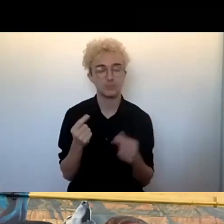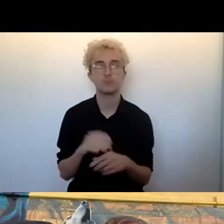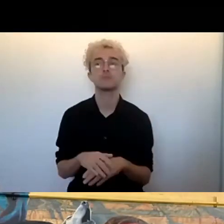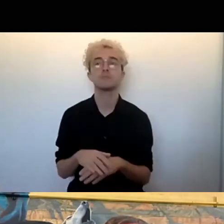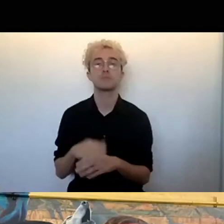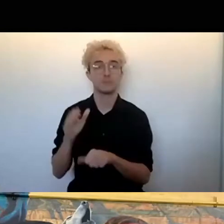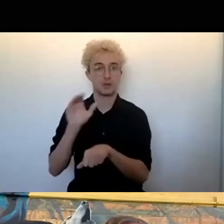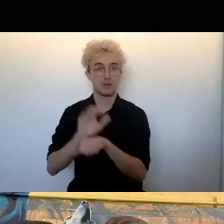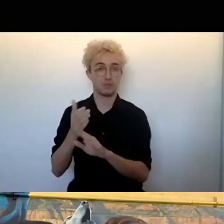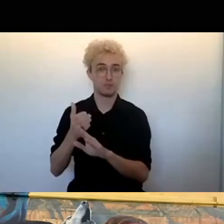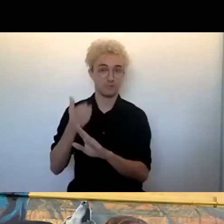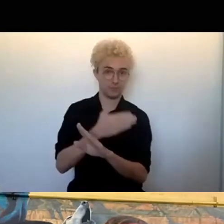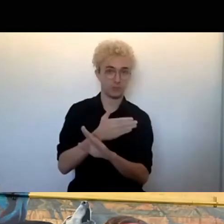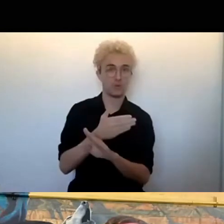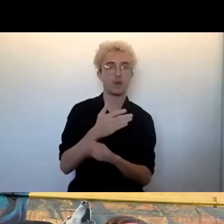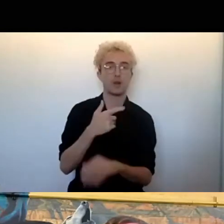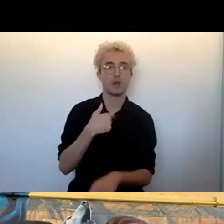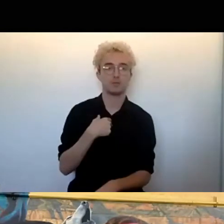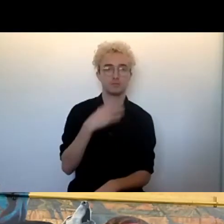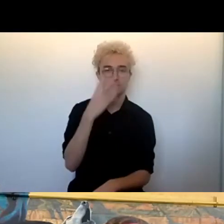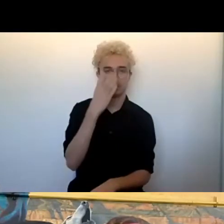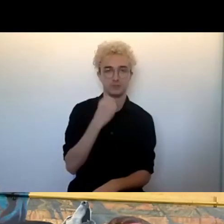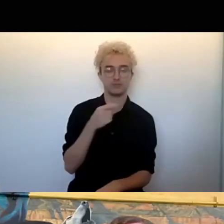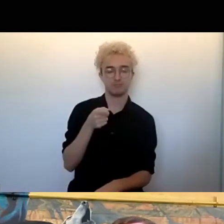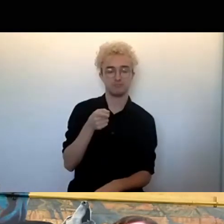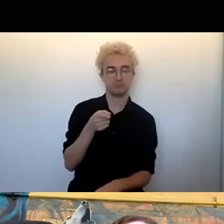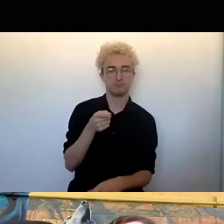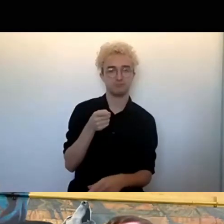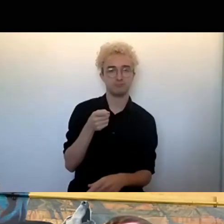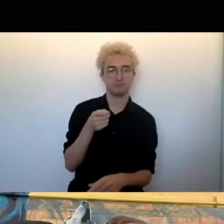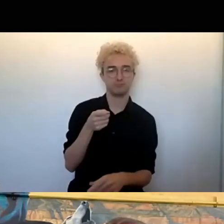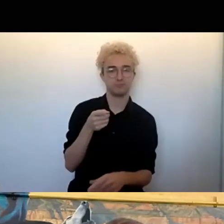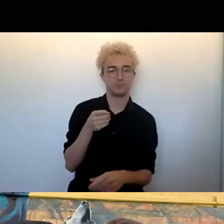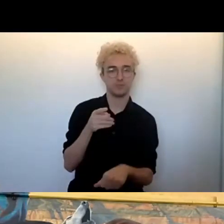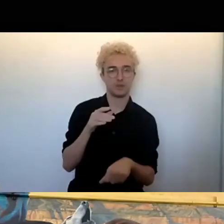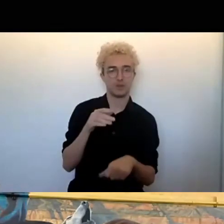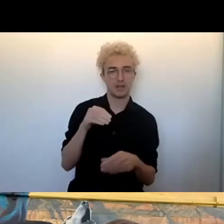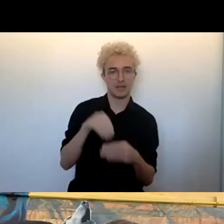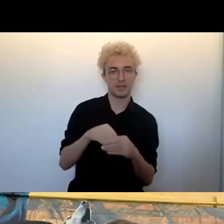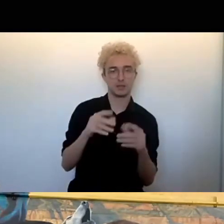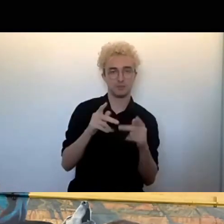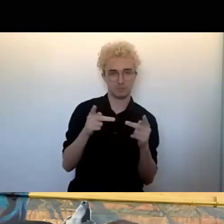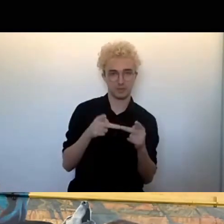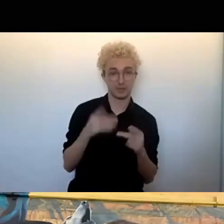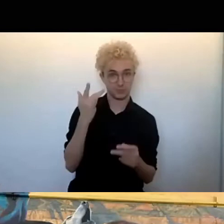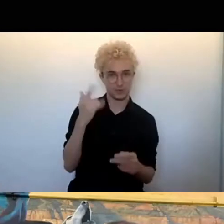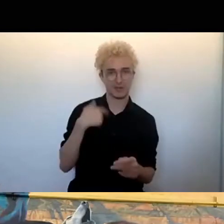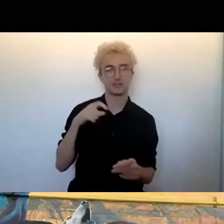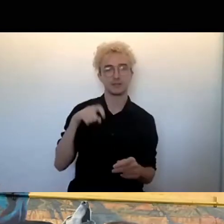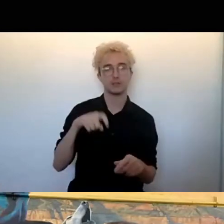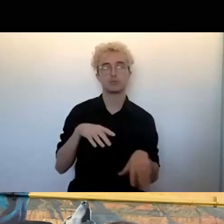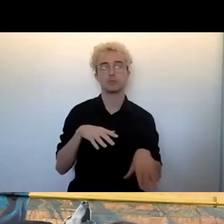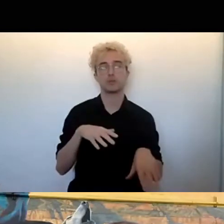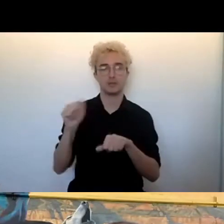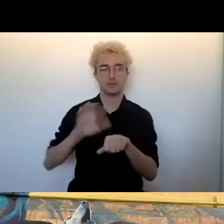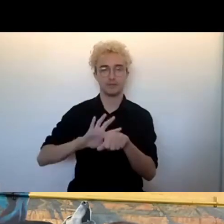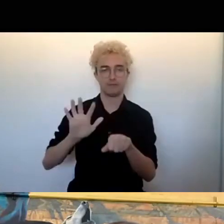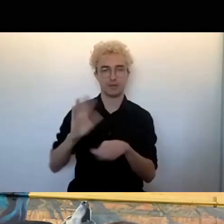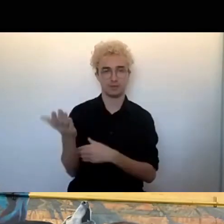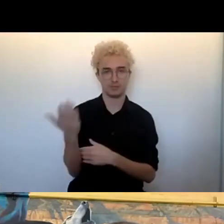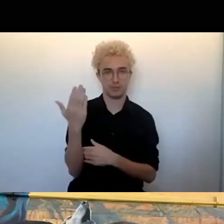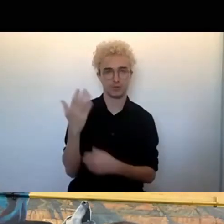a.m., 5:30 a.m. departure, and bring the wolves in. We need to give them enough time